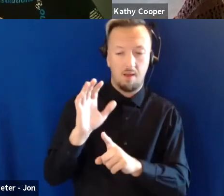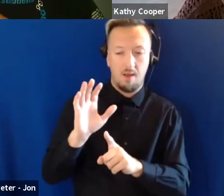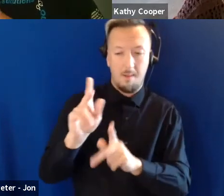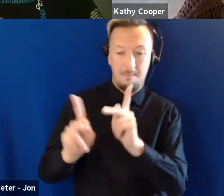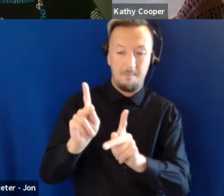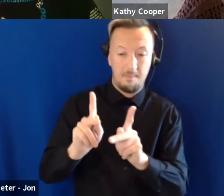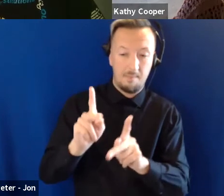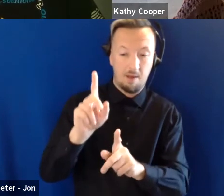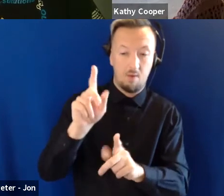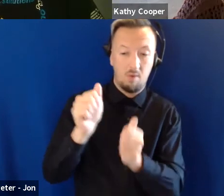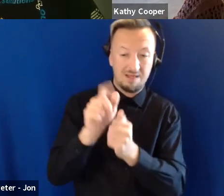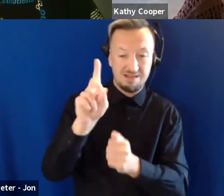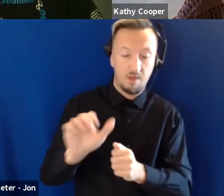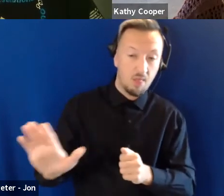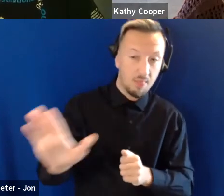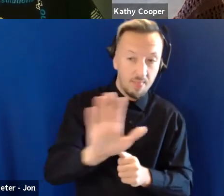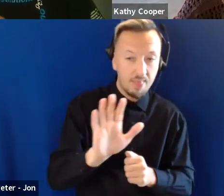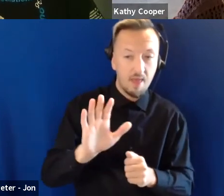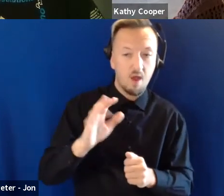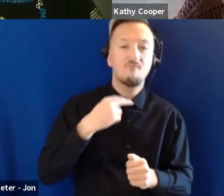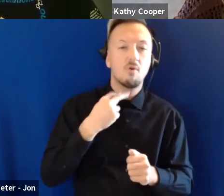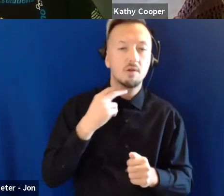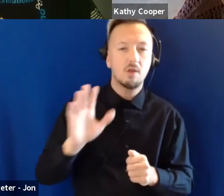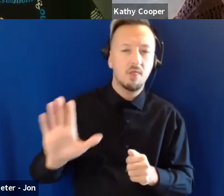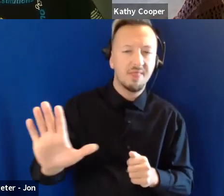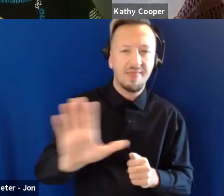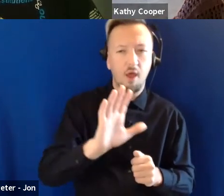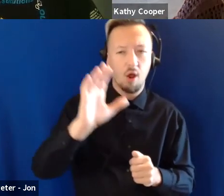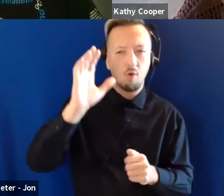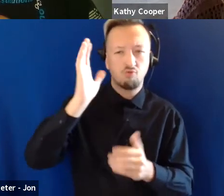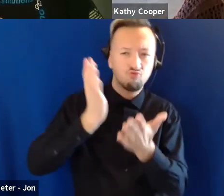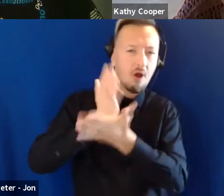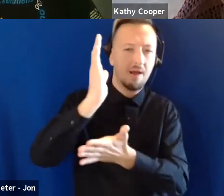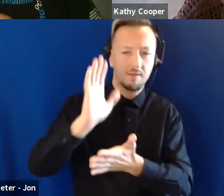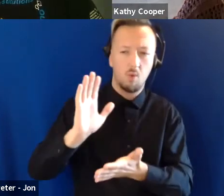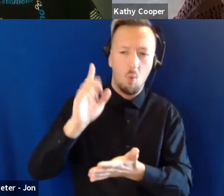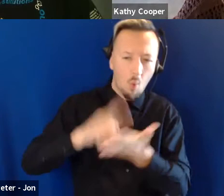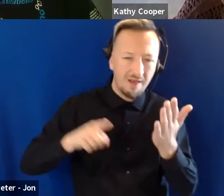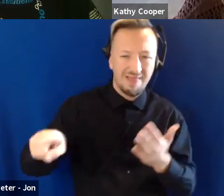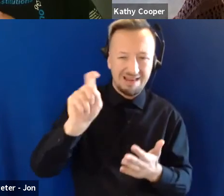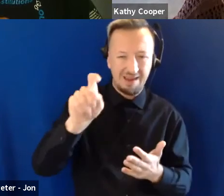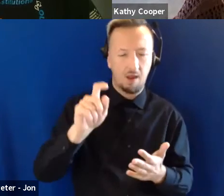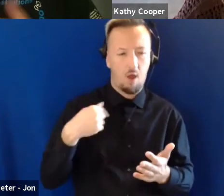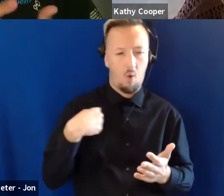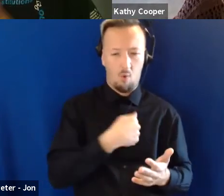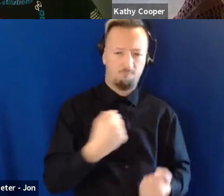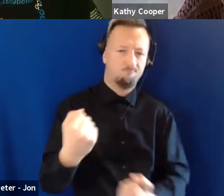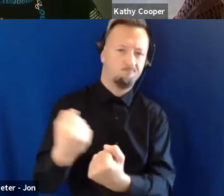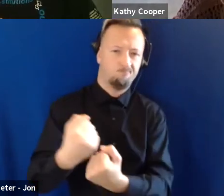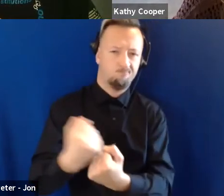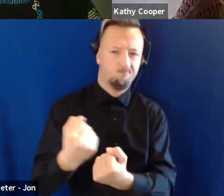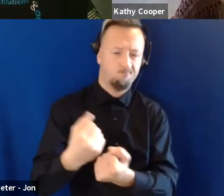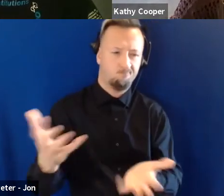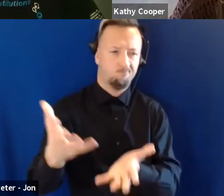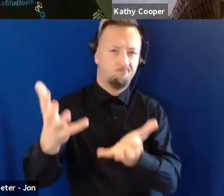that we have to help those voices get the services and supports they need so that our communities are integrated. So I don't